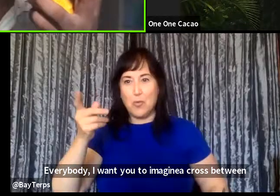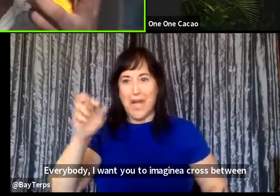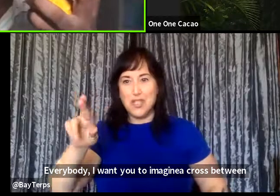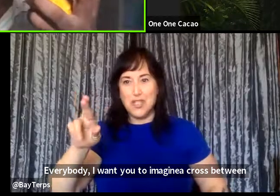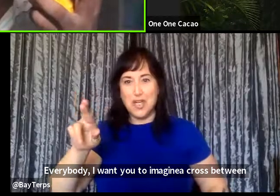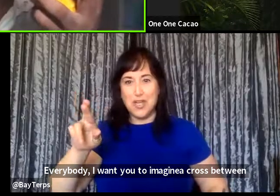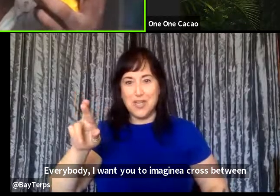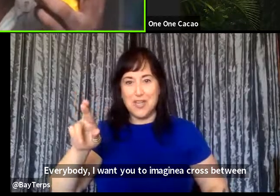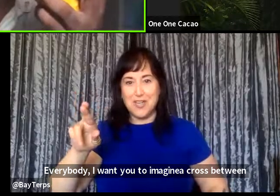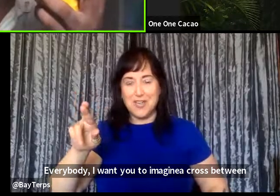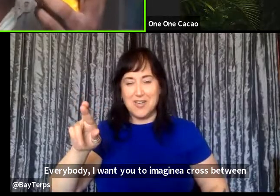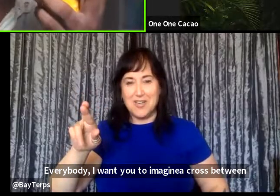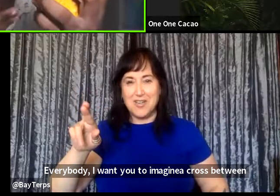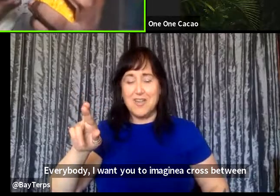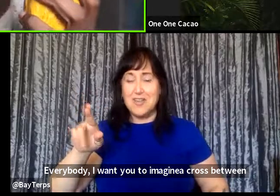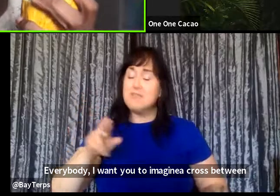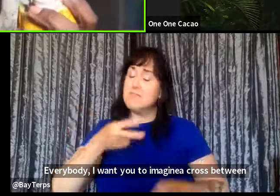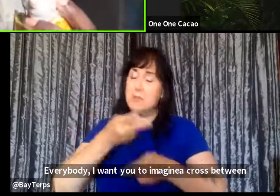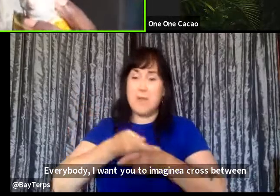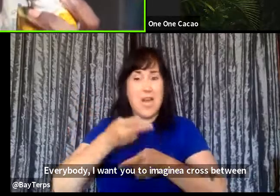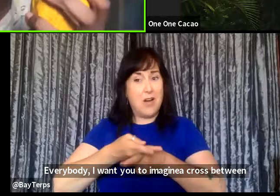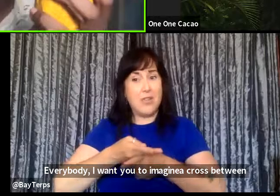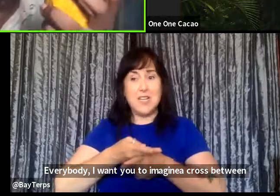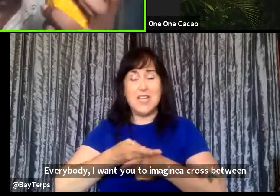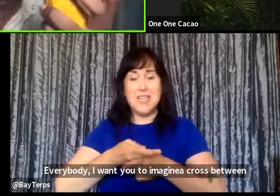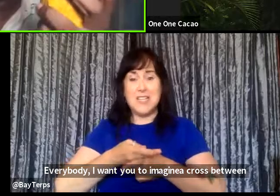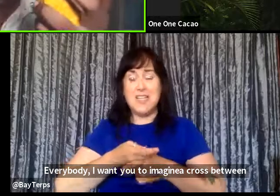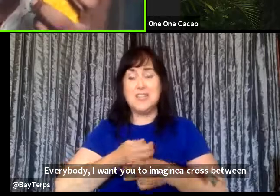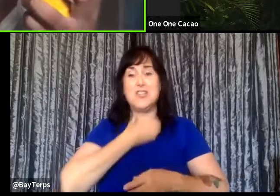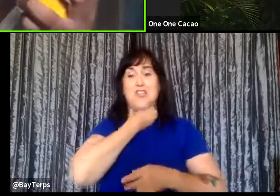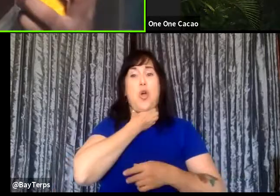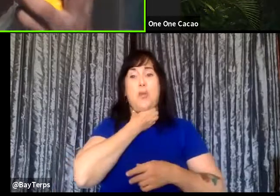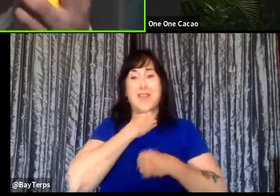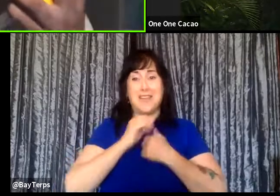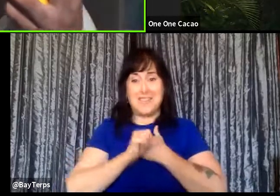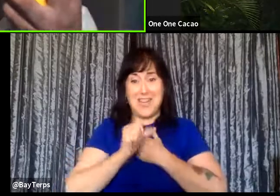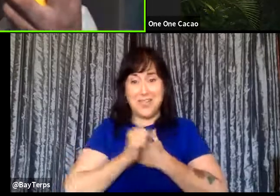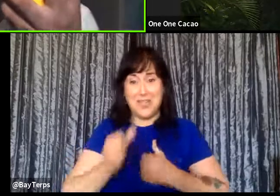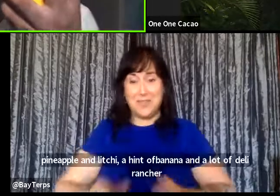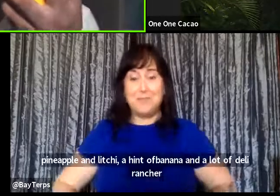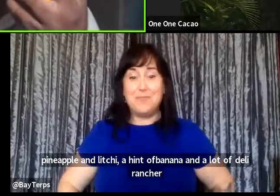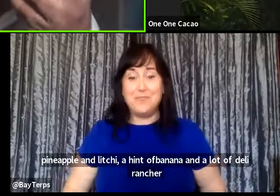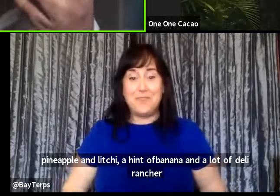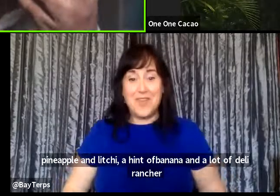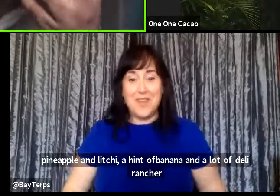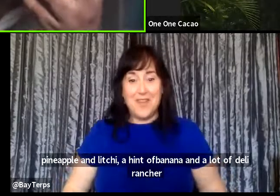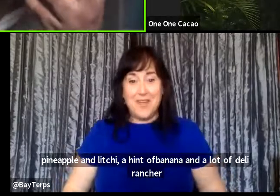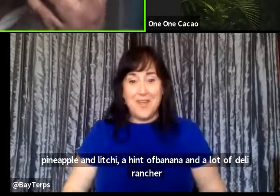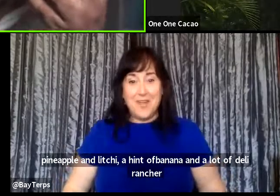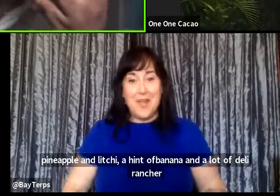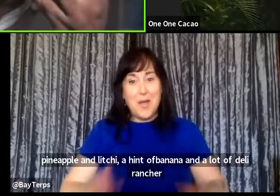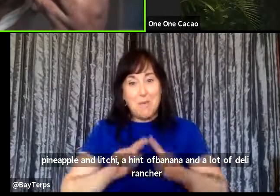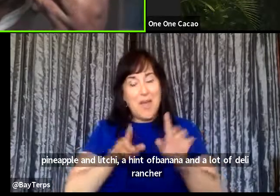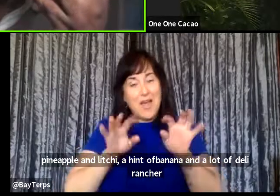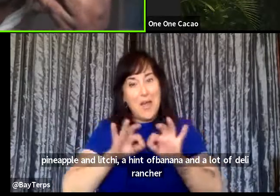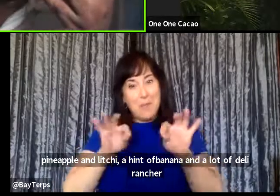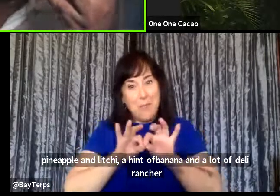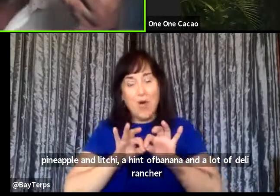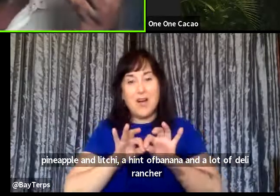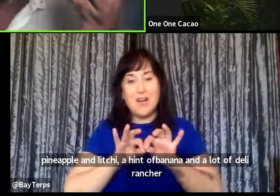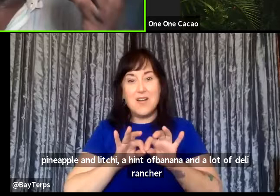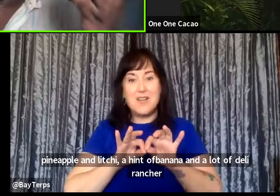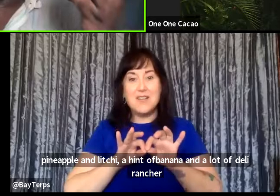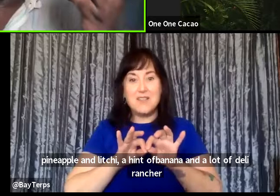I have to be careful because this is a choke hazard, Beth, as I'm doing this. But importantly, I just saw a question about that's the size of